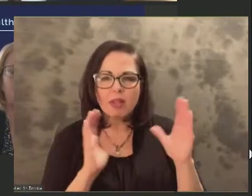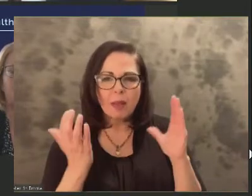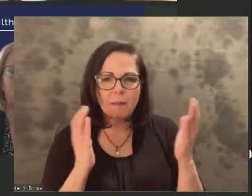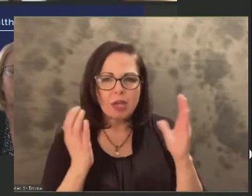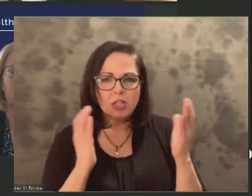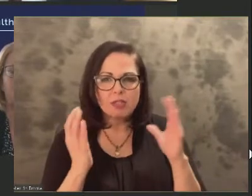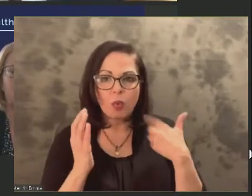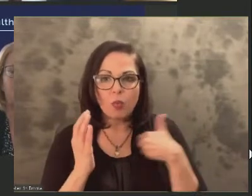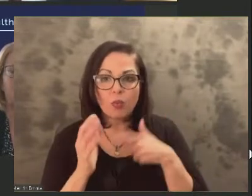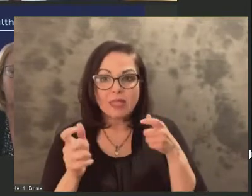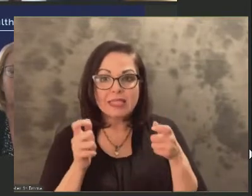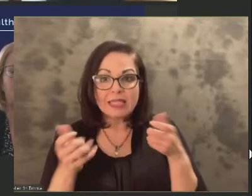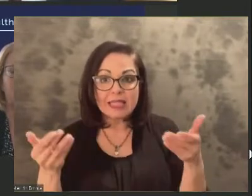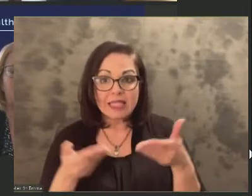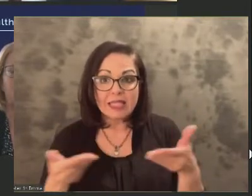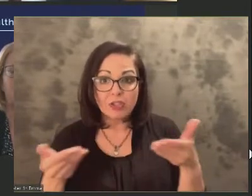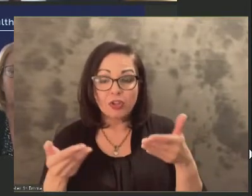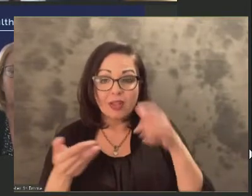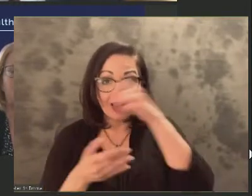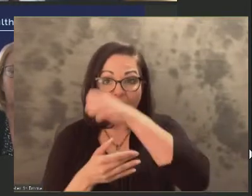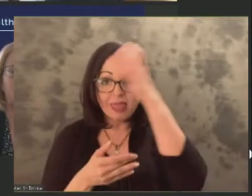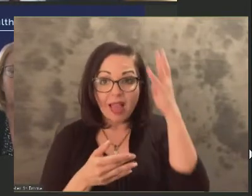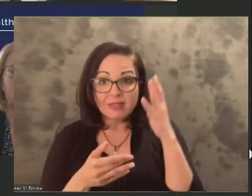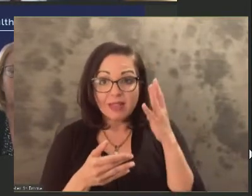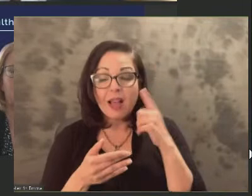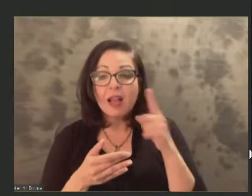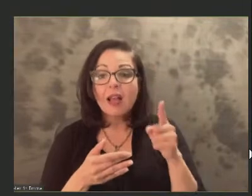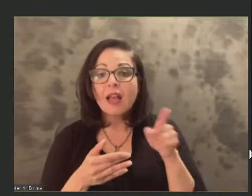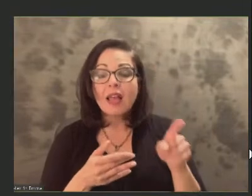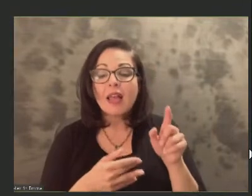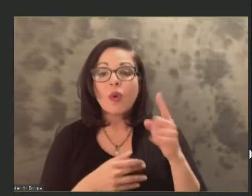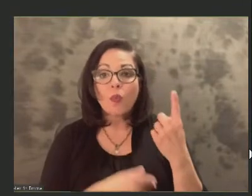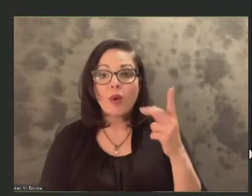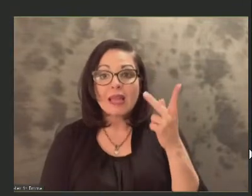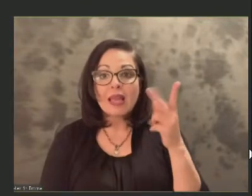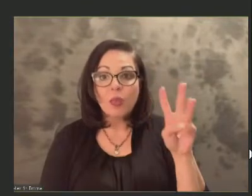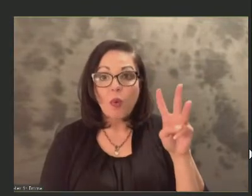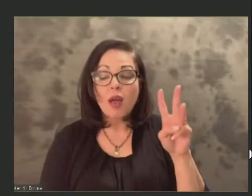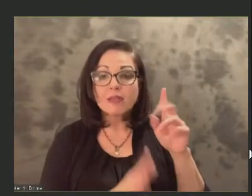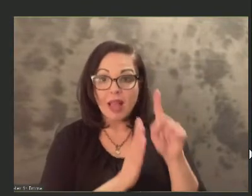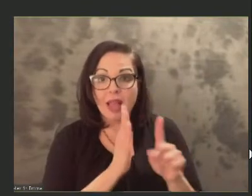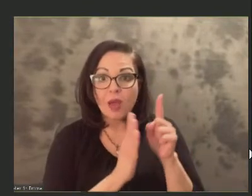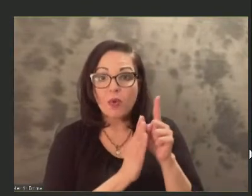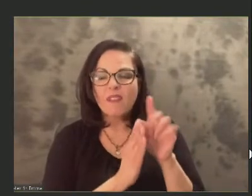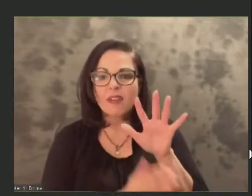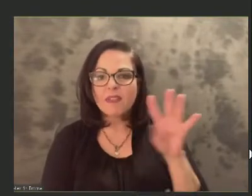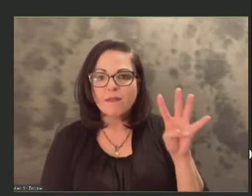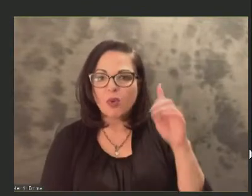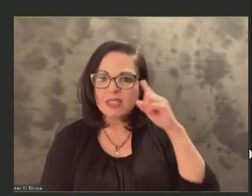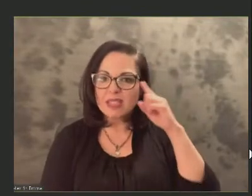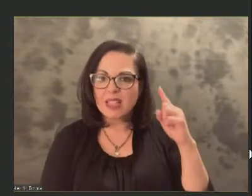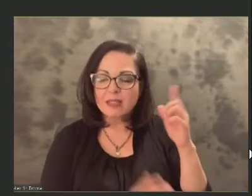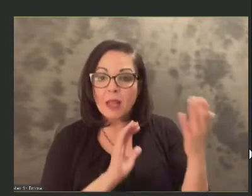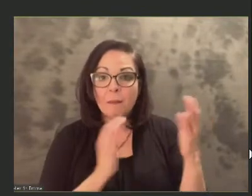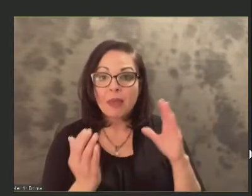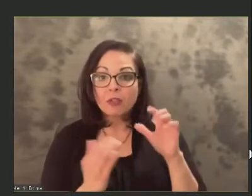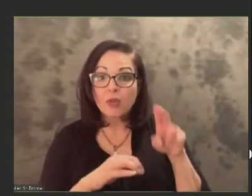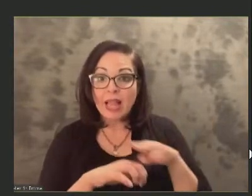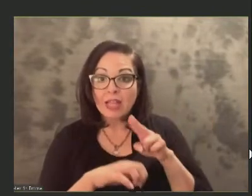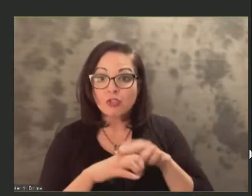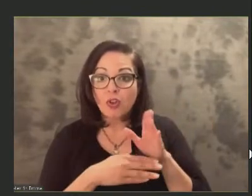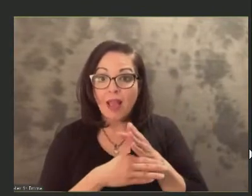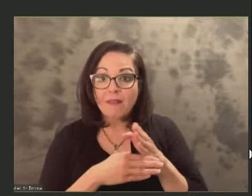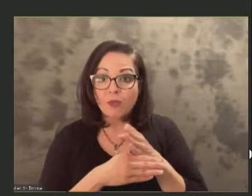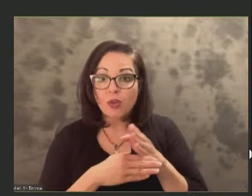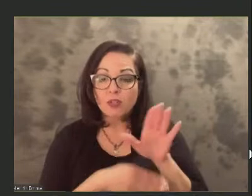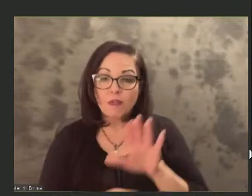with here in Alaska. A per kilowatt hour costs about 54 cents here in comparison to the national average of